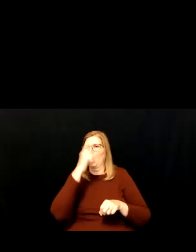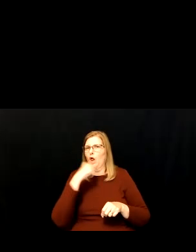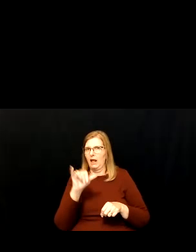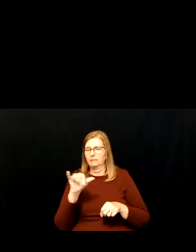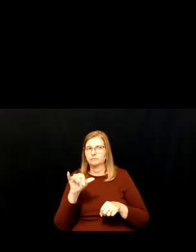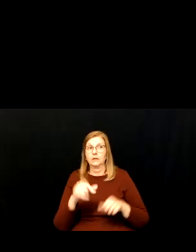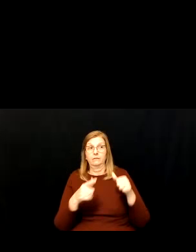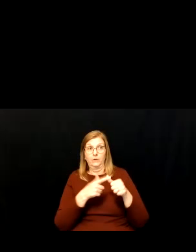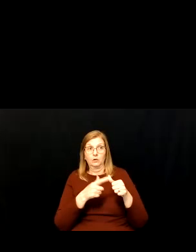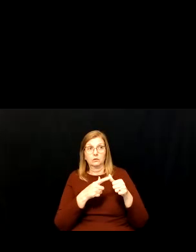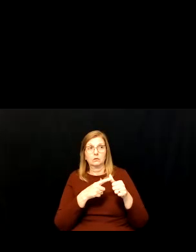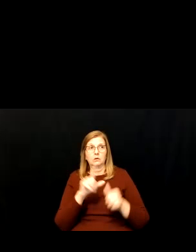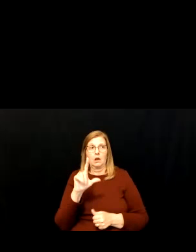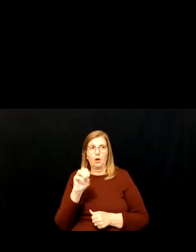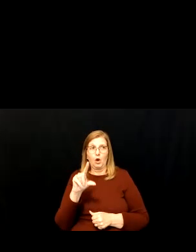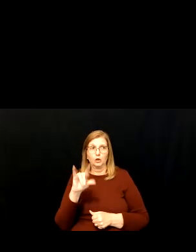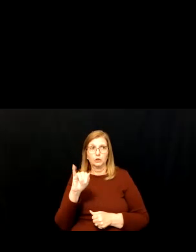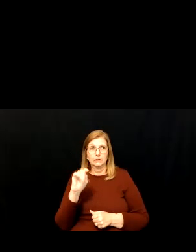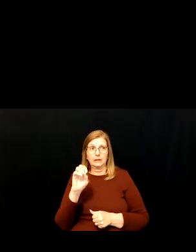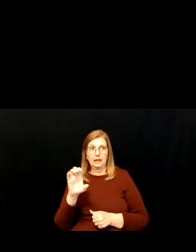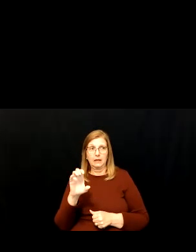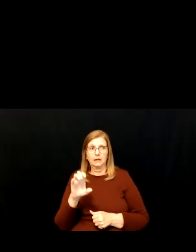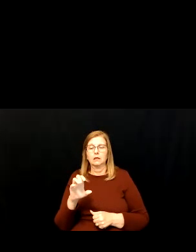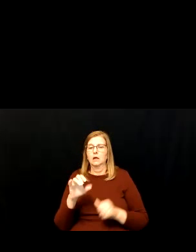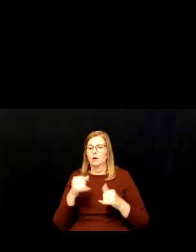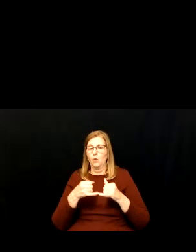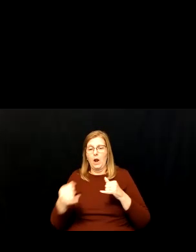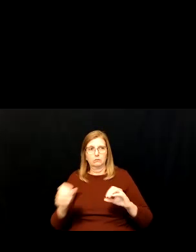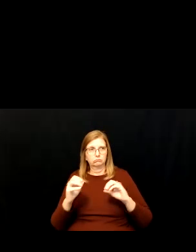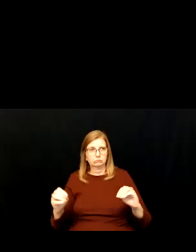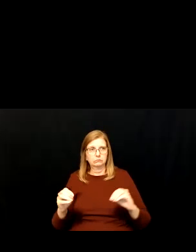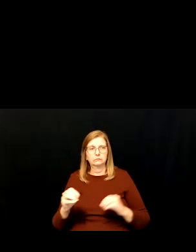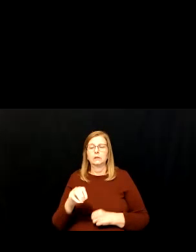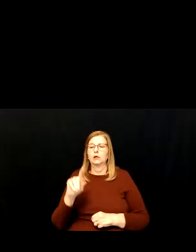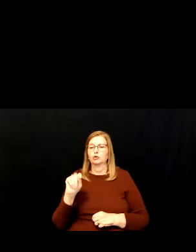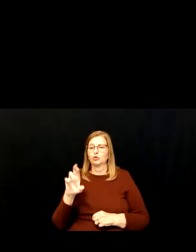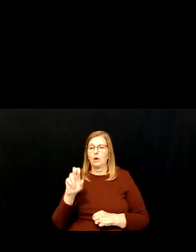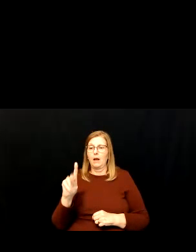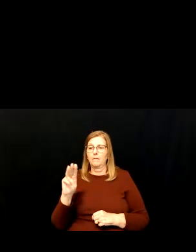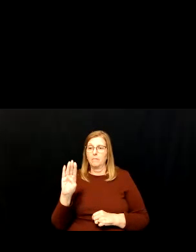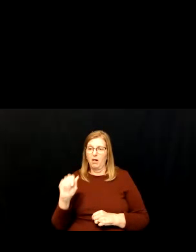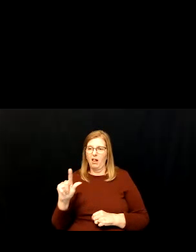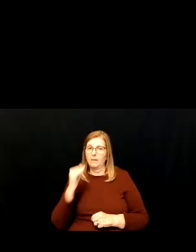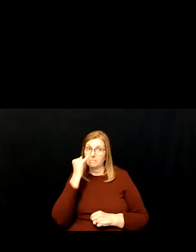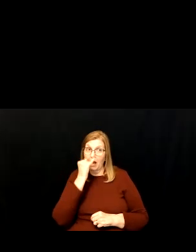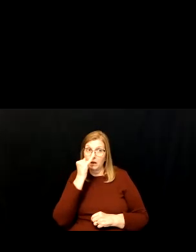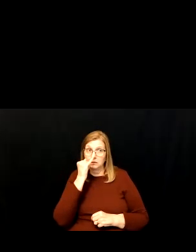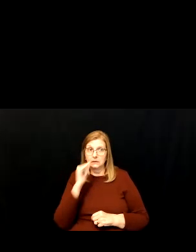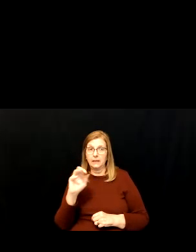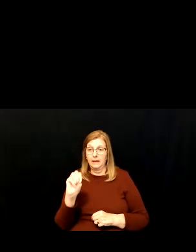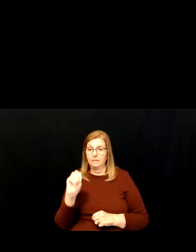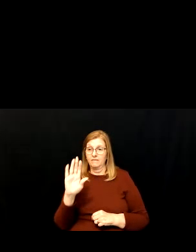a Logitech wireless trackball mouse, M570. And that particular